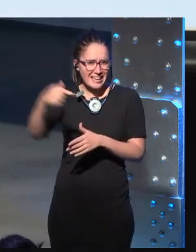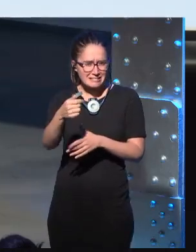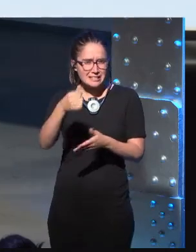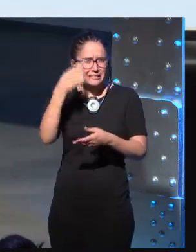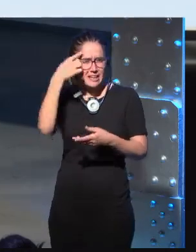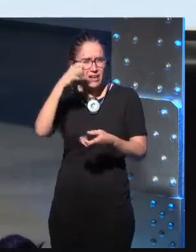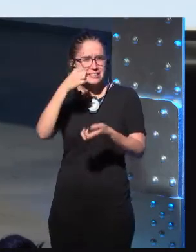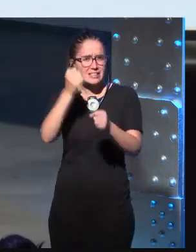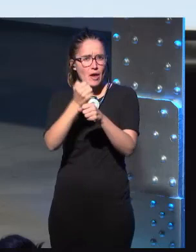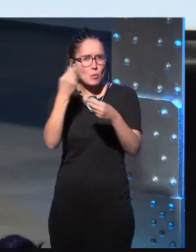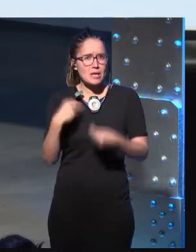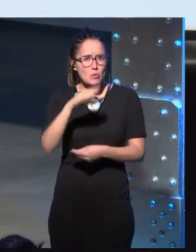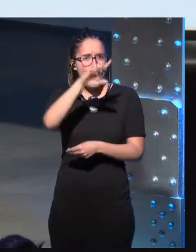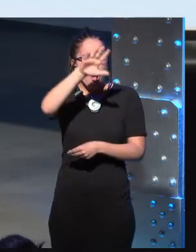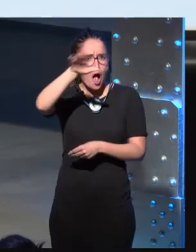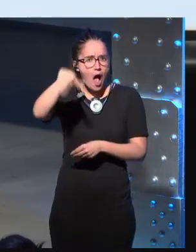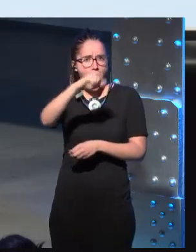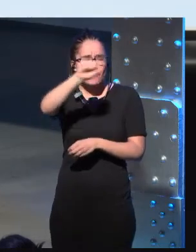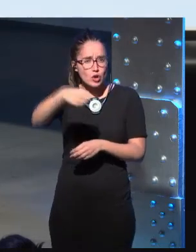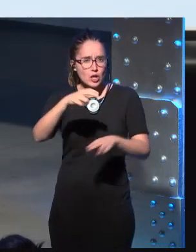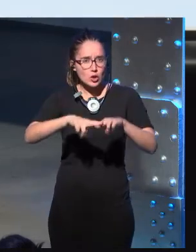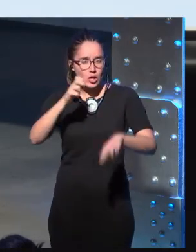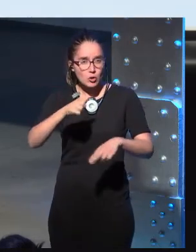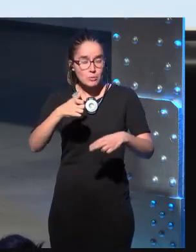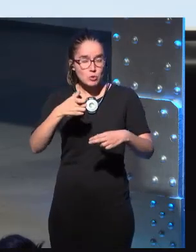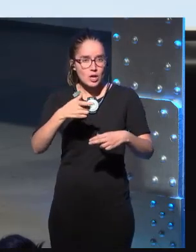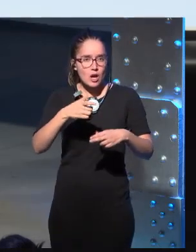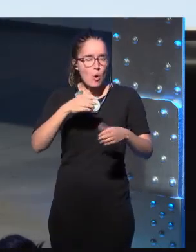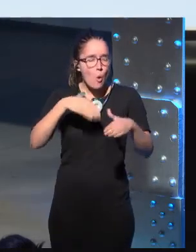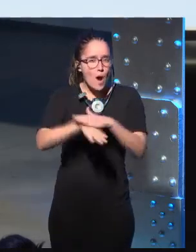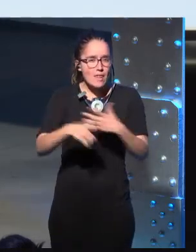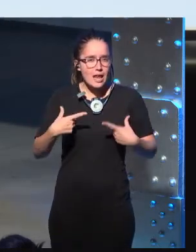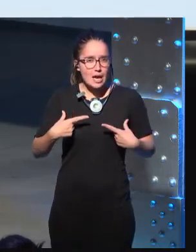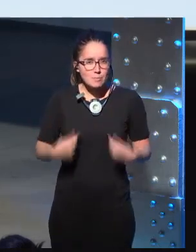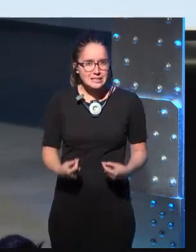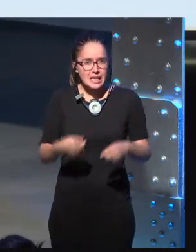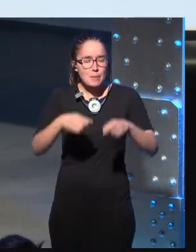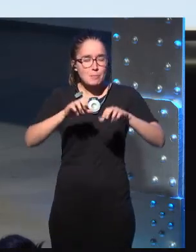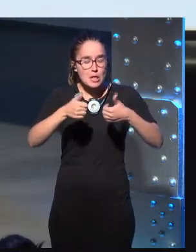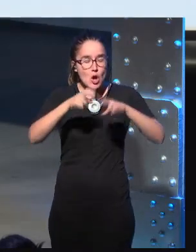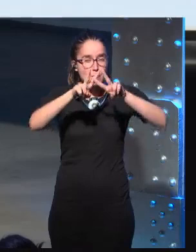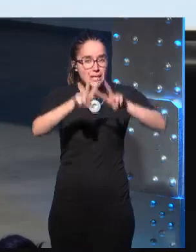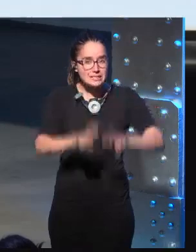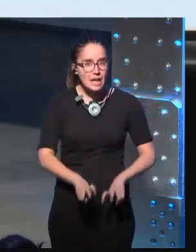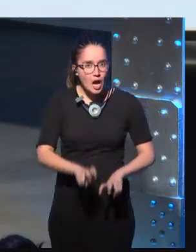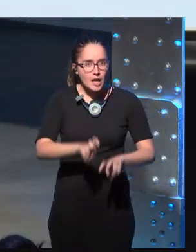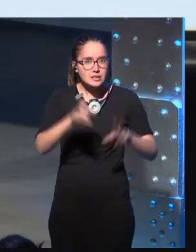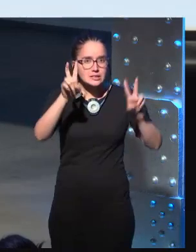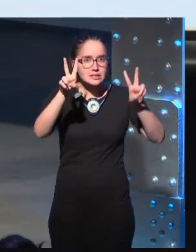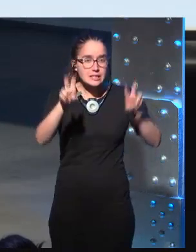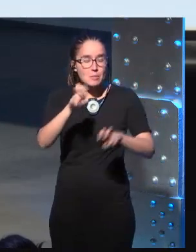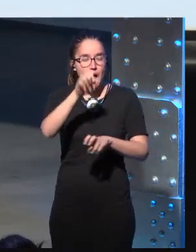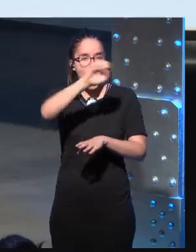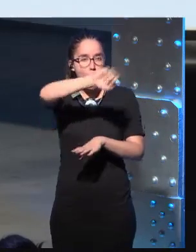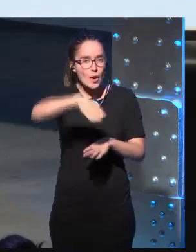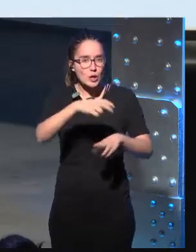black holes. So this is what it says, and he says that he's still got the same jersey that he had when he started to investigate.